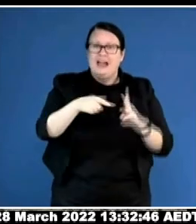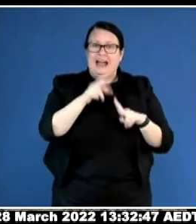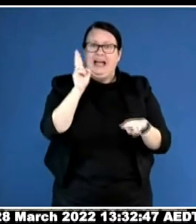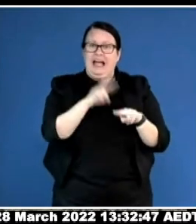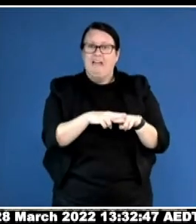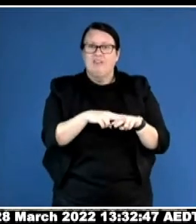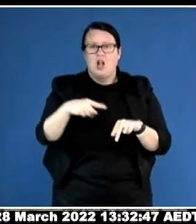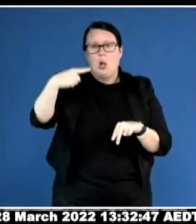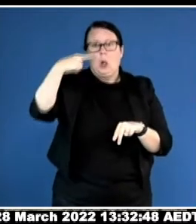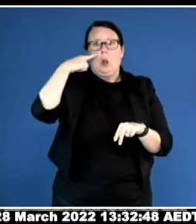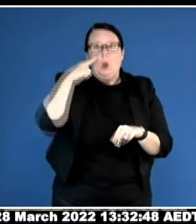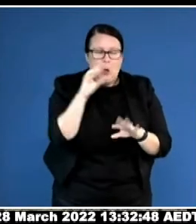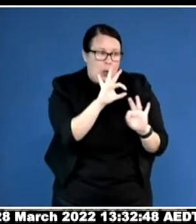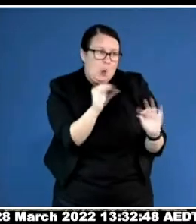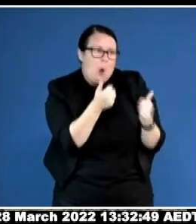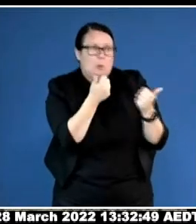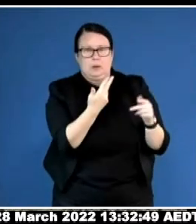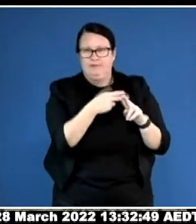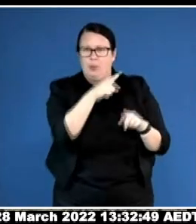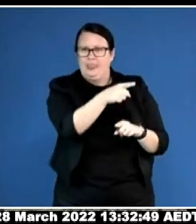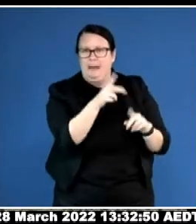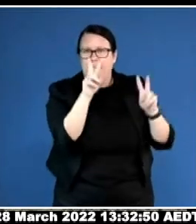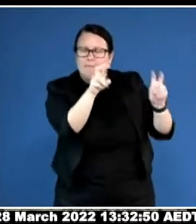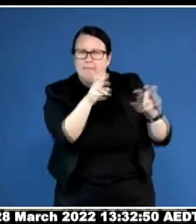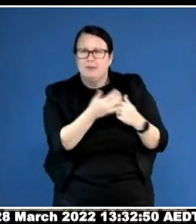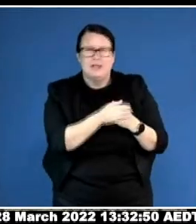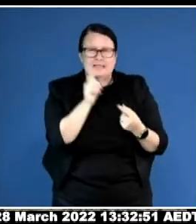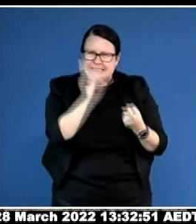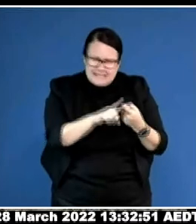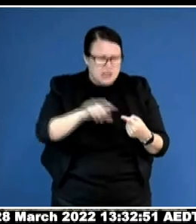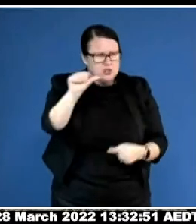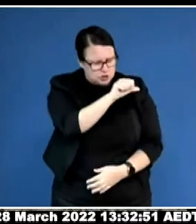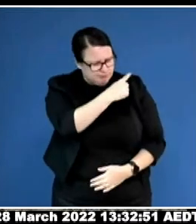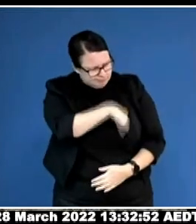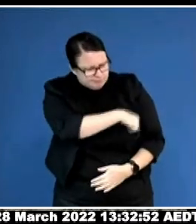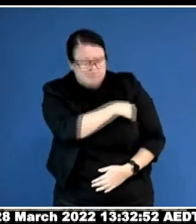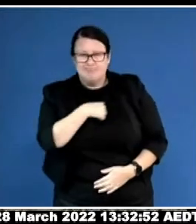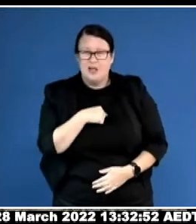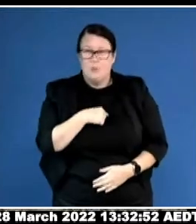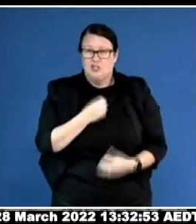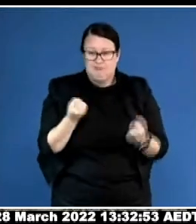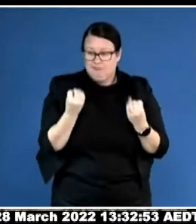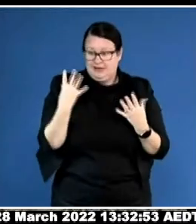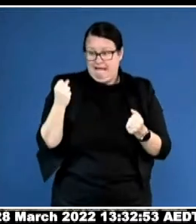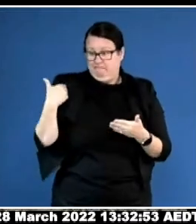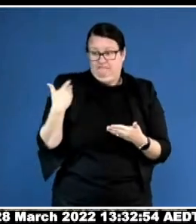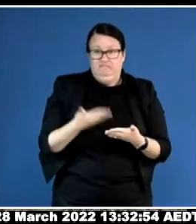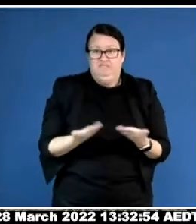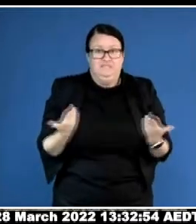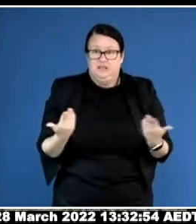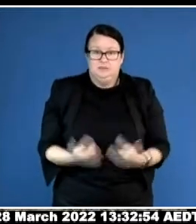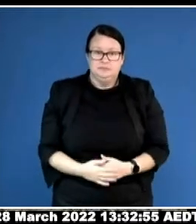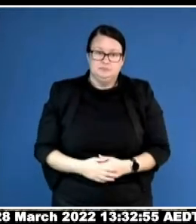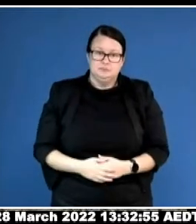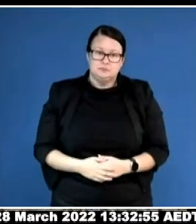unglossy the work might be. That's the commitment that is failing, that's missing. Thank you.